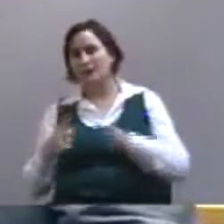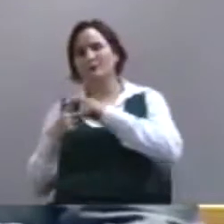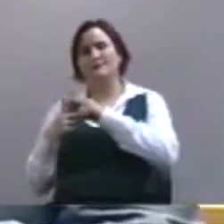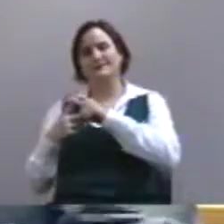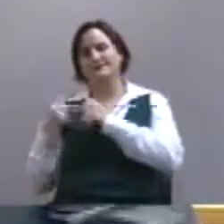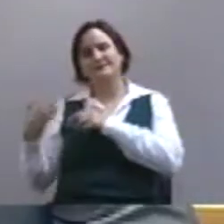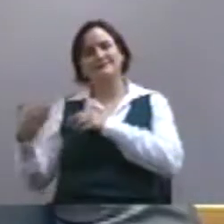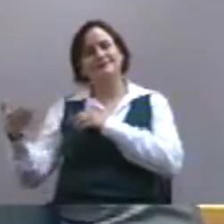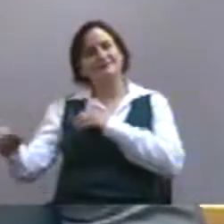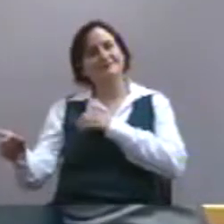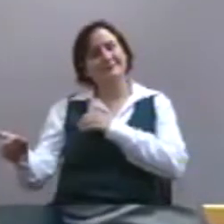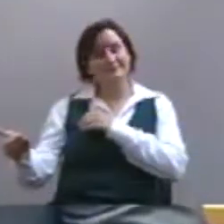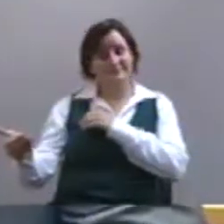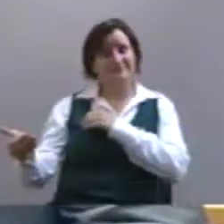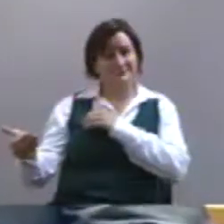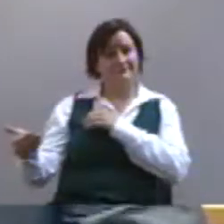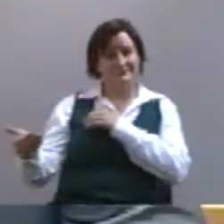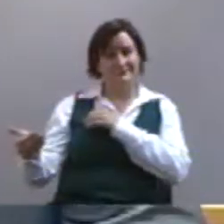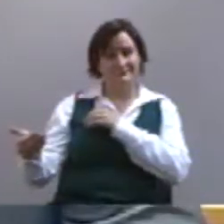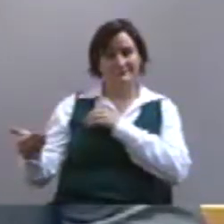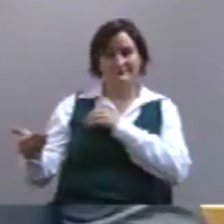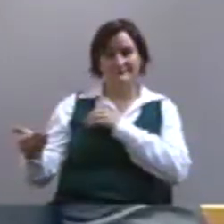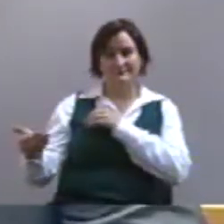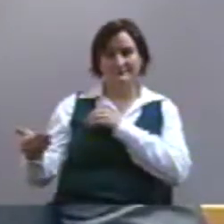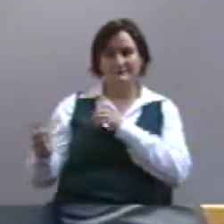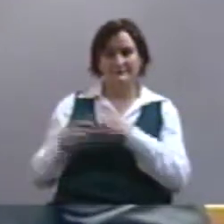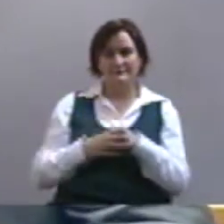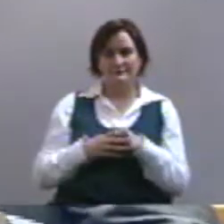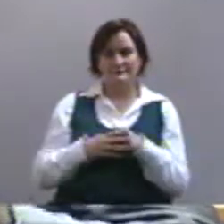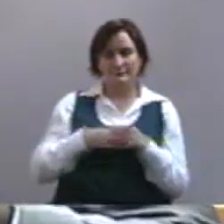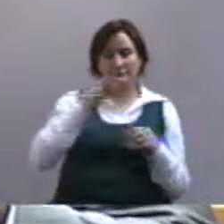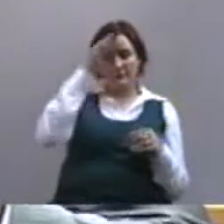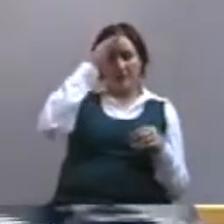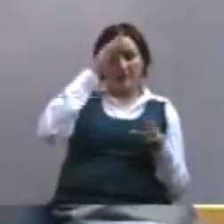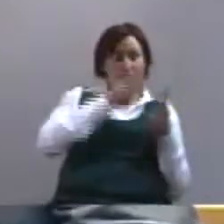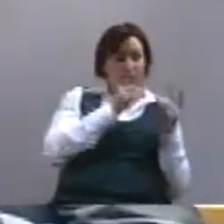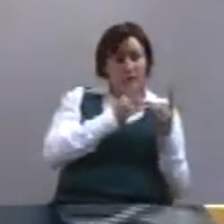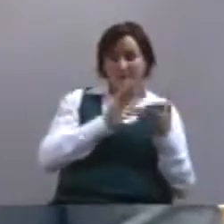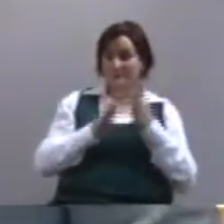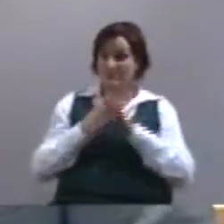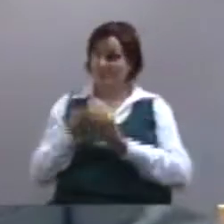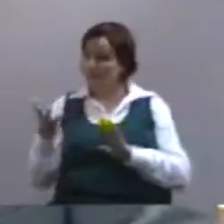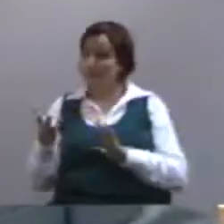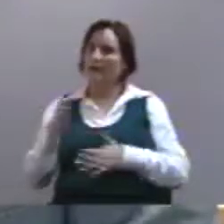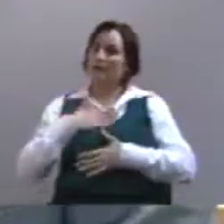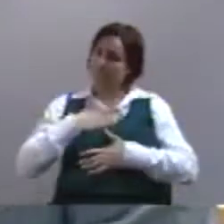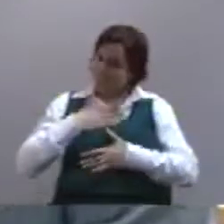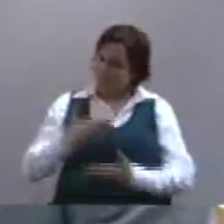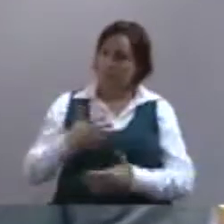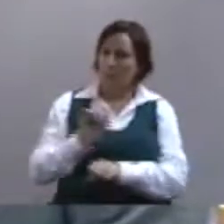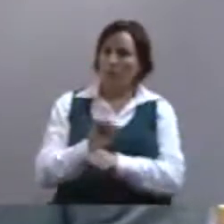that many South Africans and government departments are very much keen in working with the police